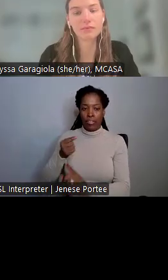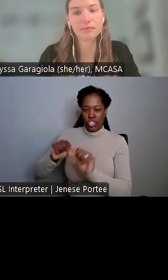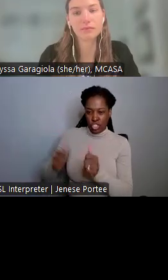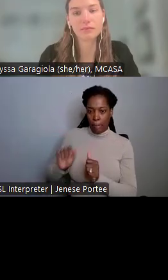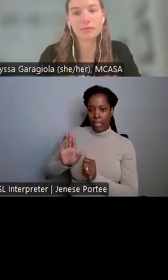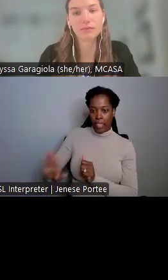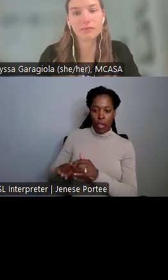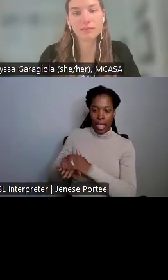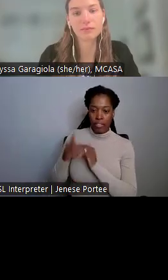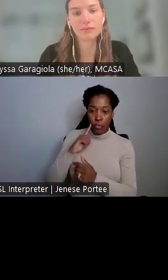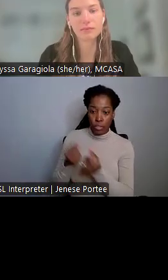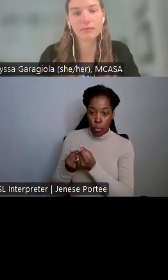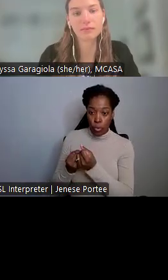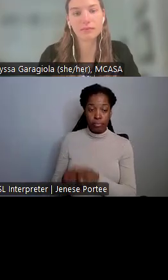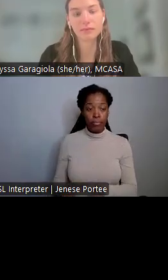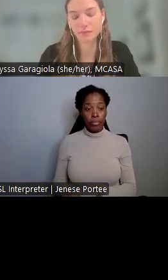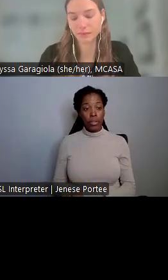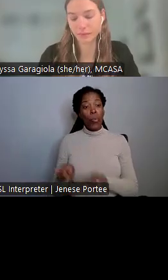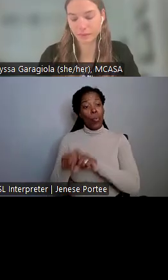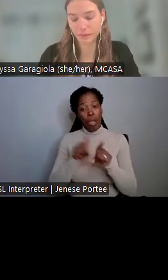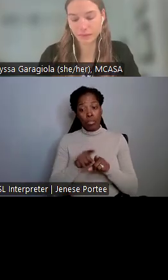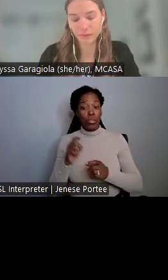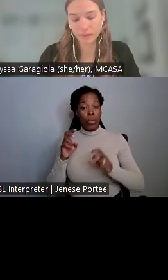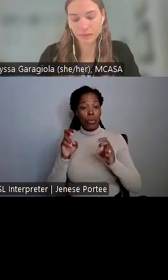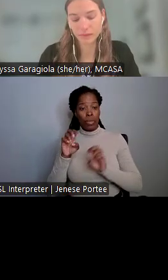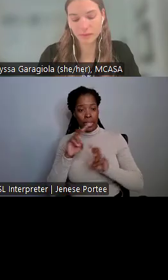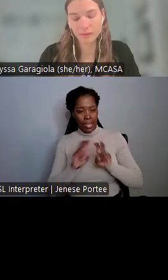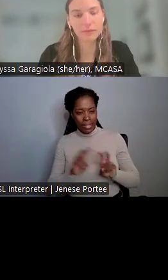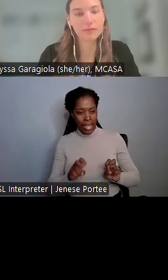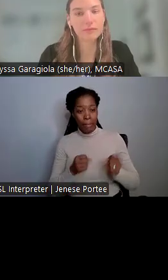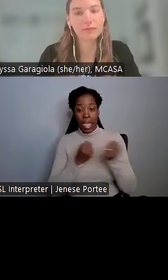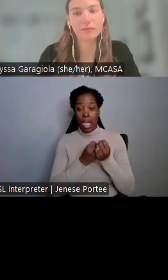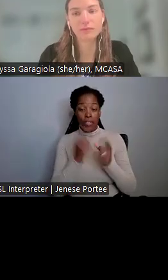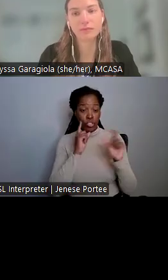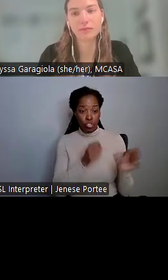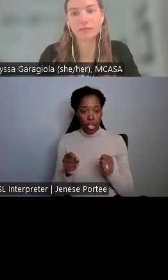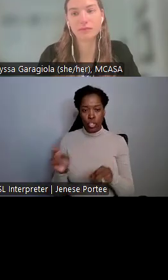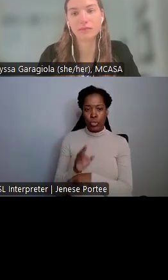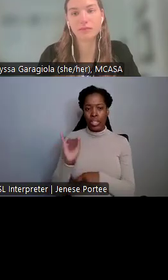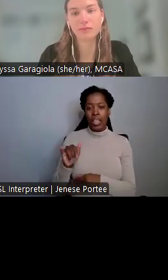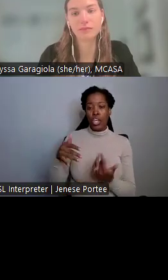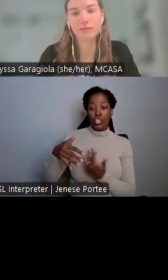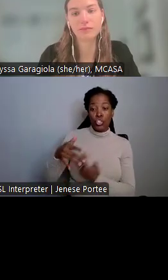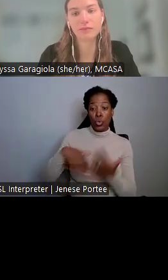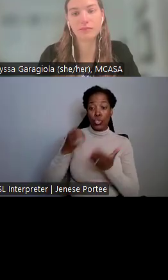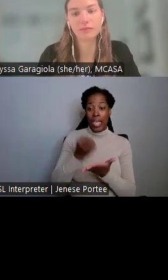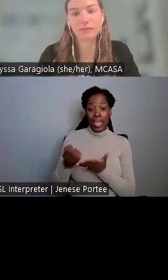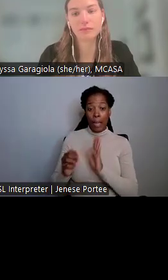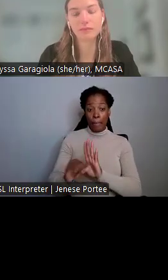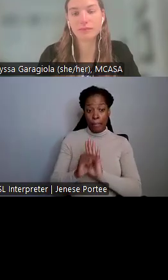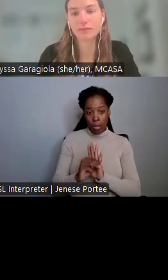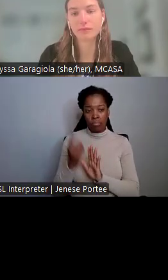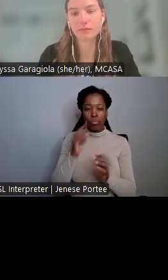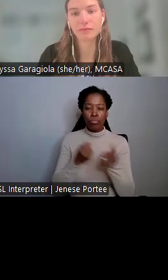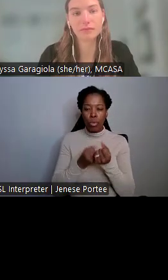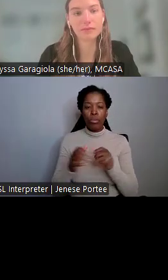the socio-ecological model to promote survivor-centered, culturally responsive, and equitable